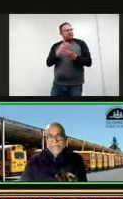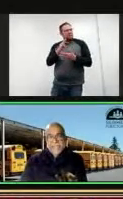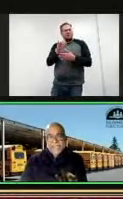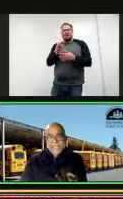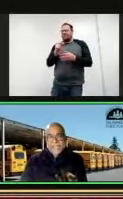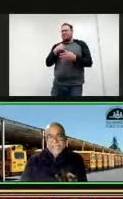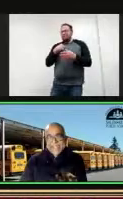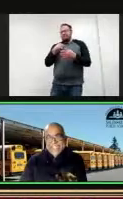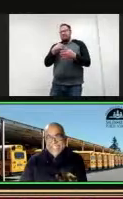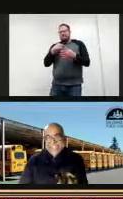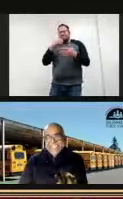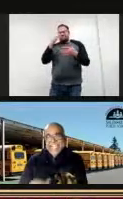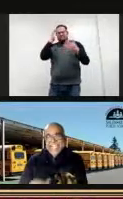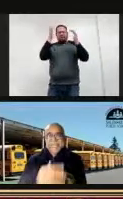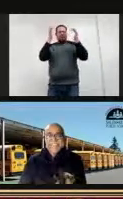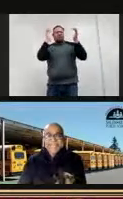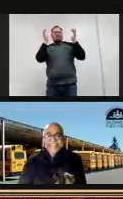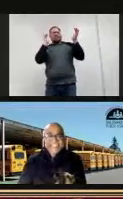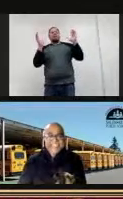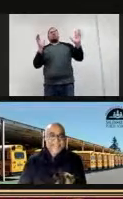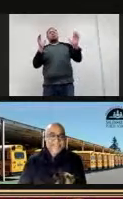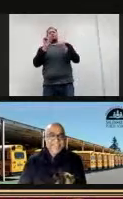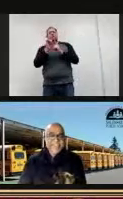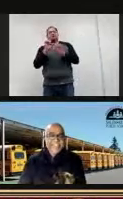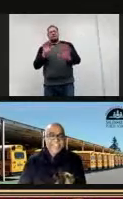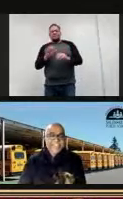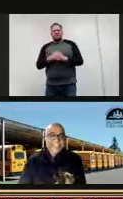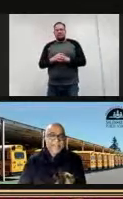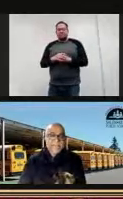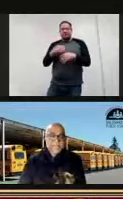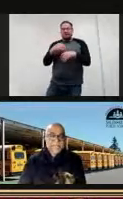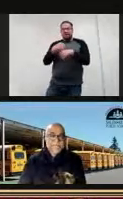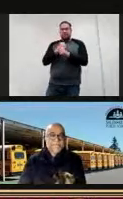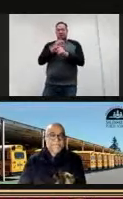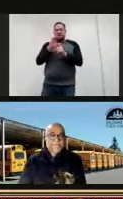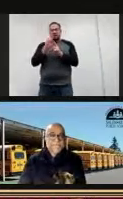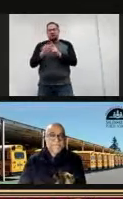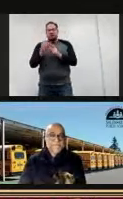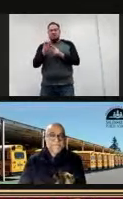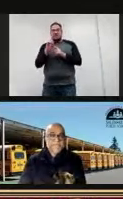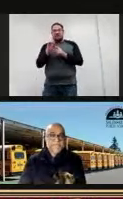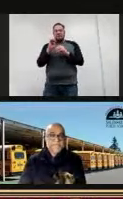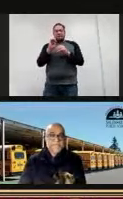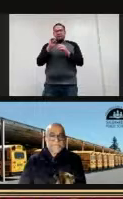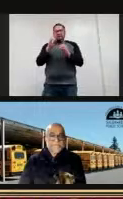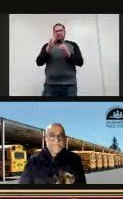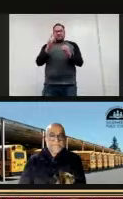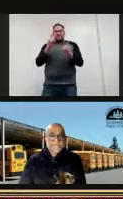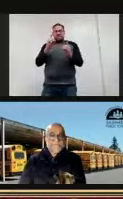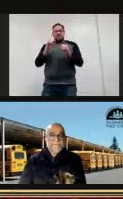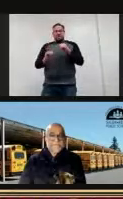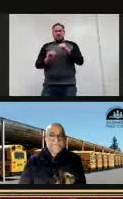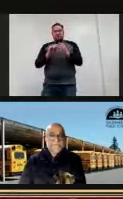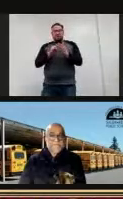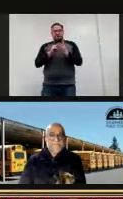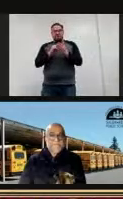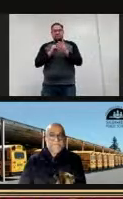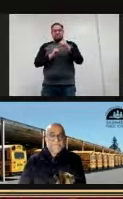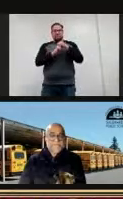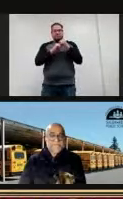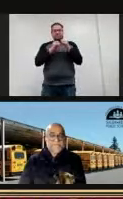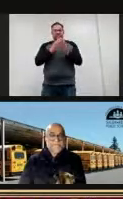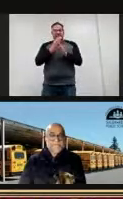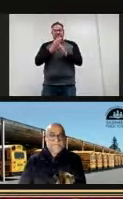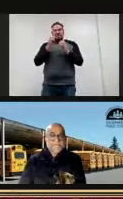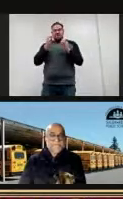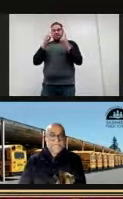in the wording. Wordings to you. Creates a culture where education support professionals, educators, and students